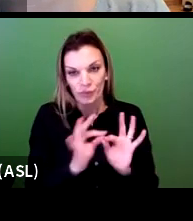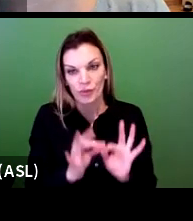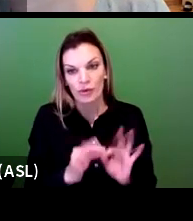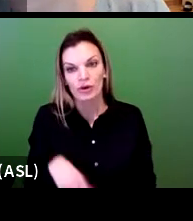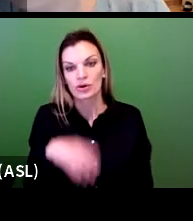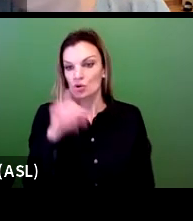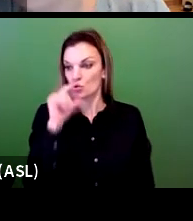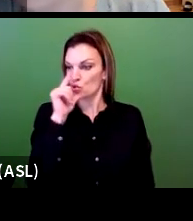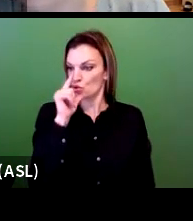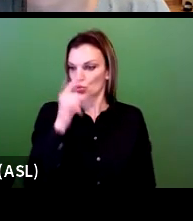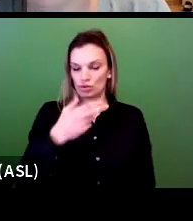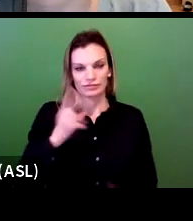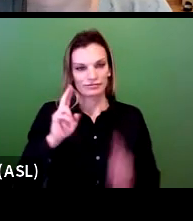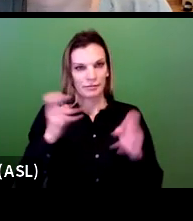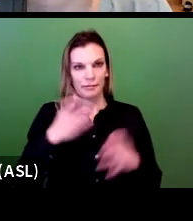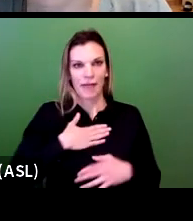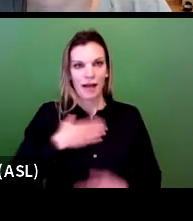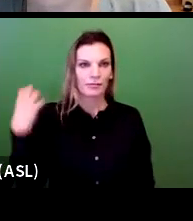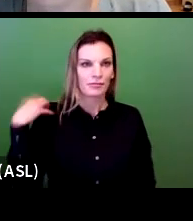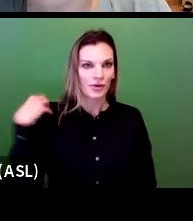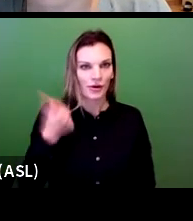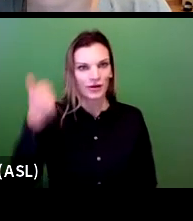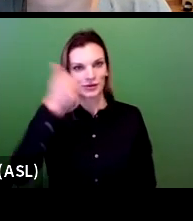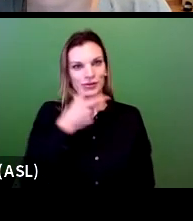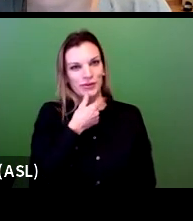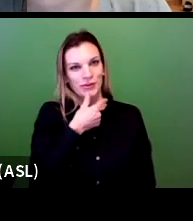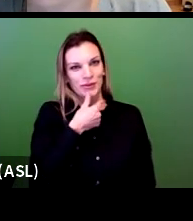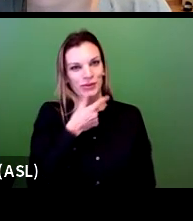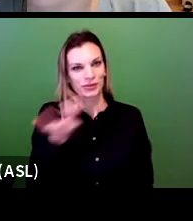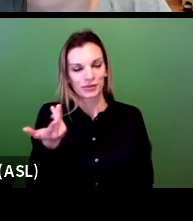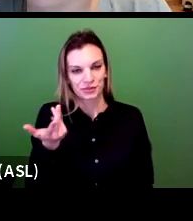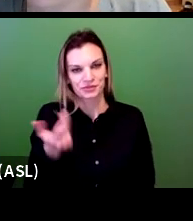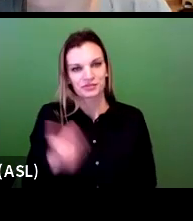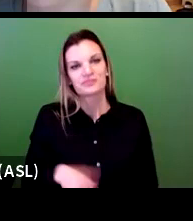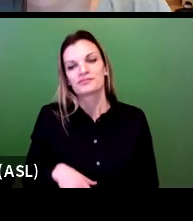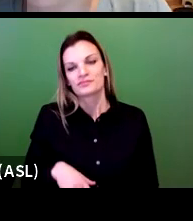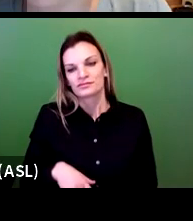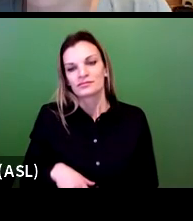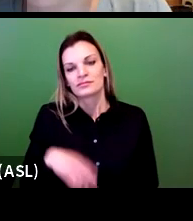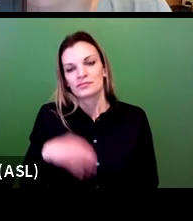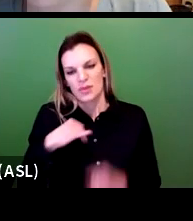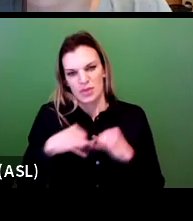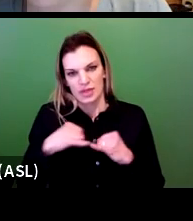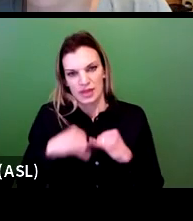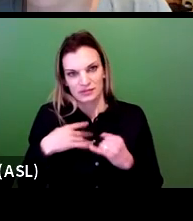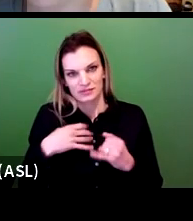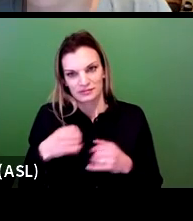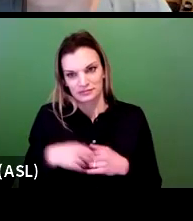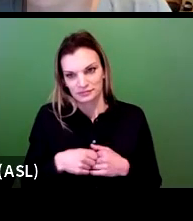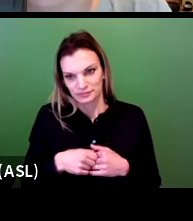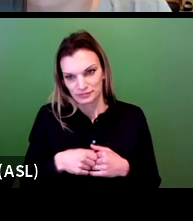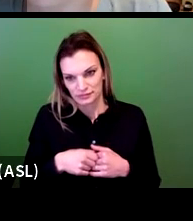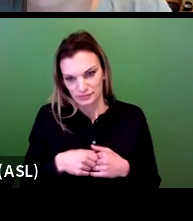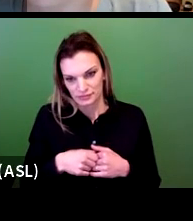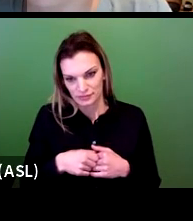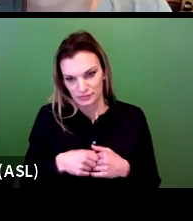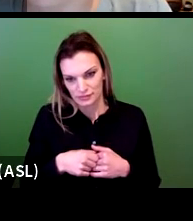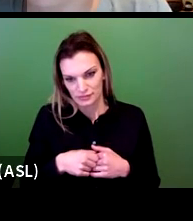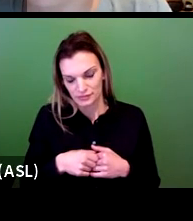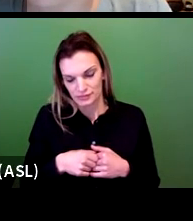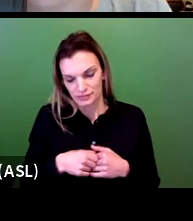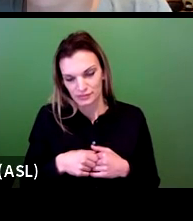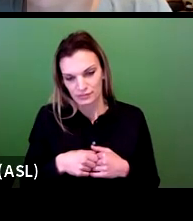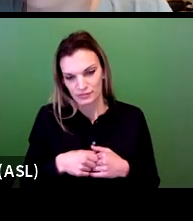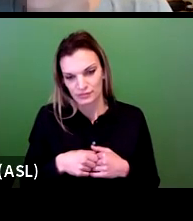my boss? Who is my boss? I just share one last thing. I was telling Mike possibly, we get a lot of